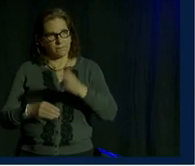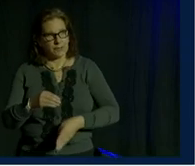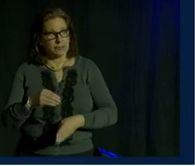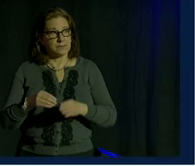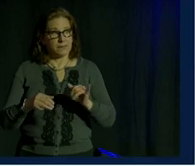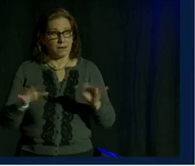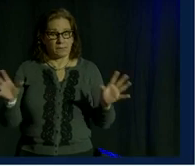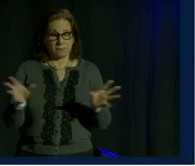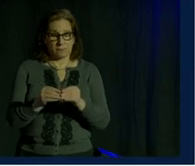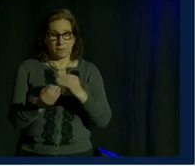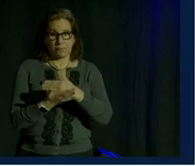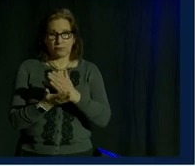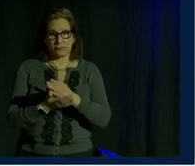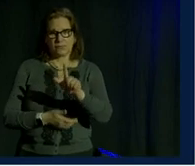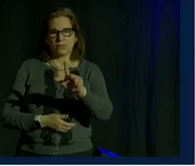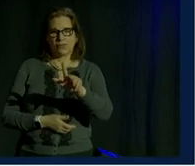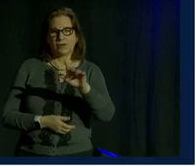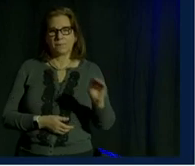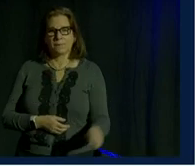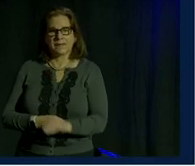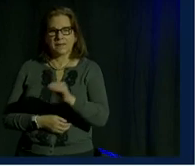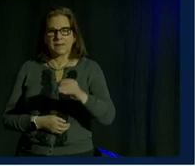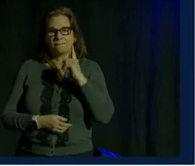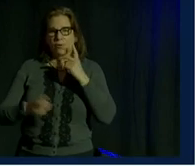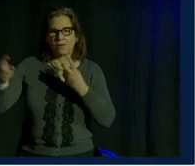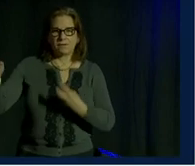project has a budget of $23 million.